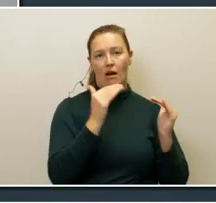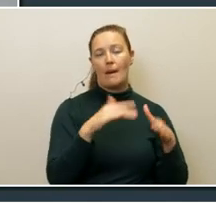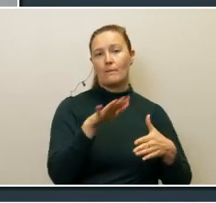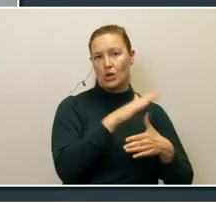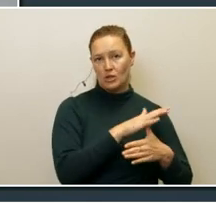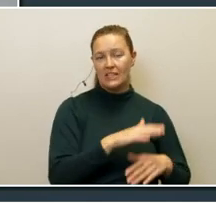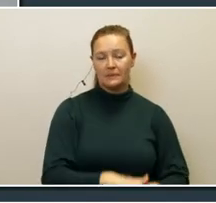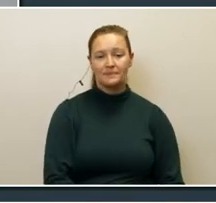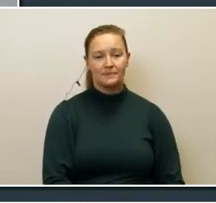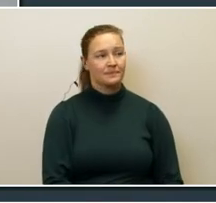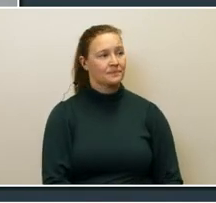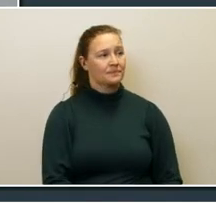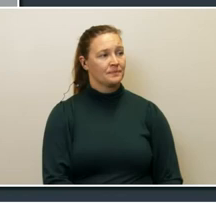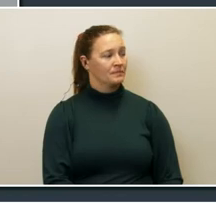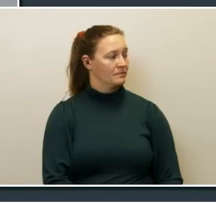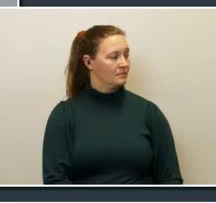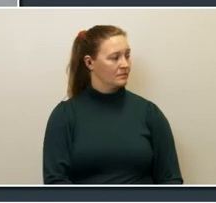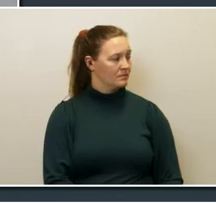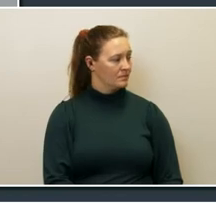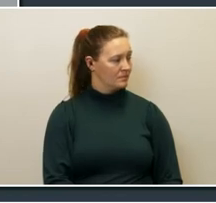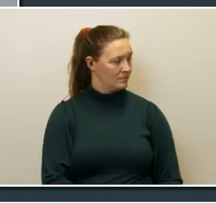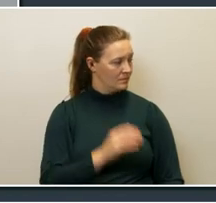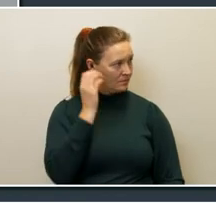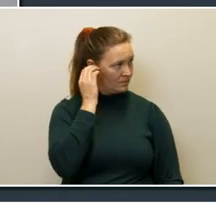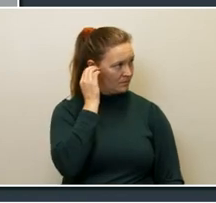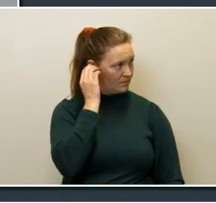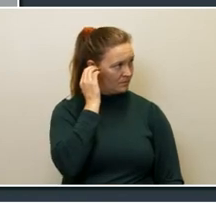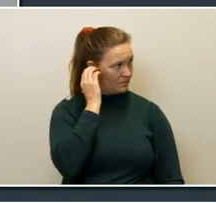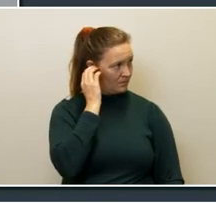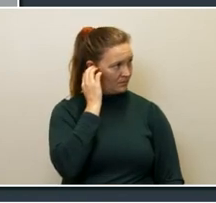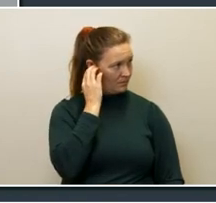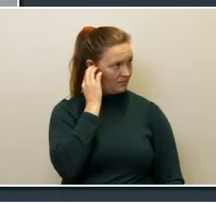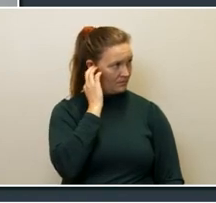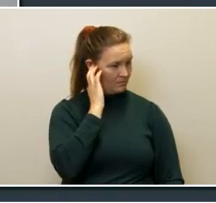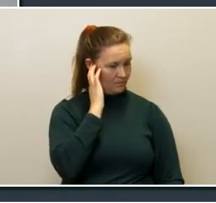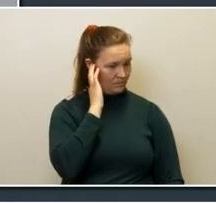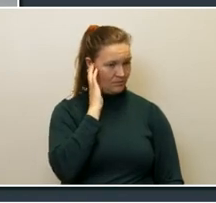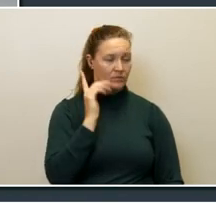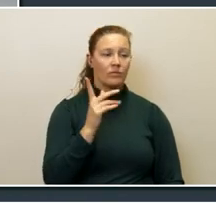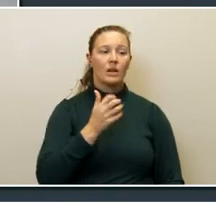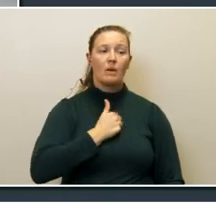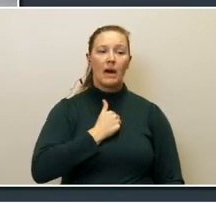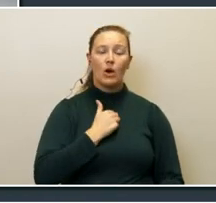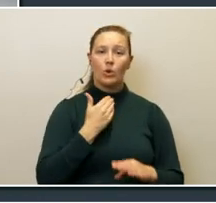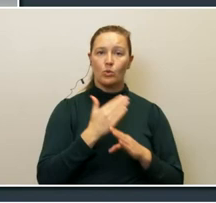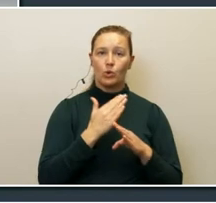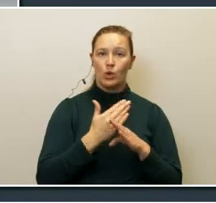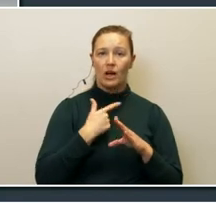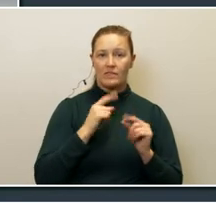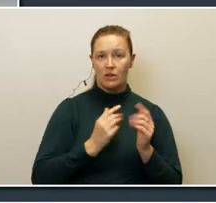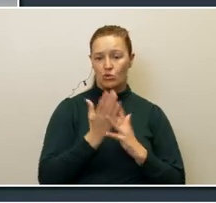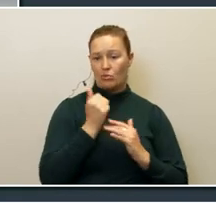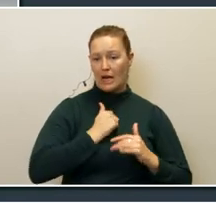priority. And an area of my own personal sort of work that I've done over my